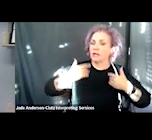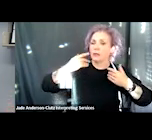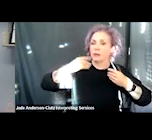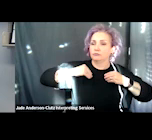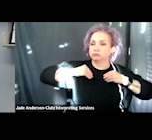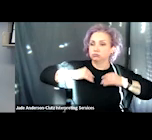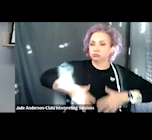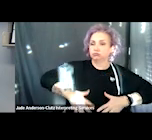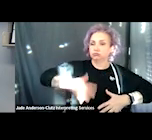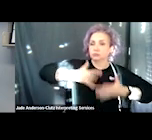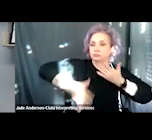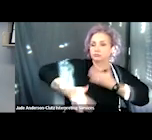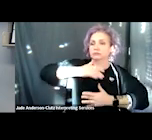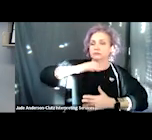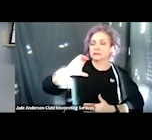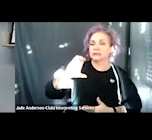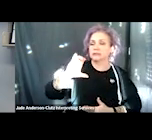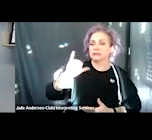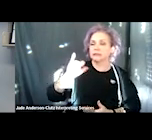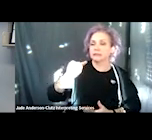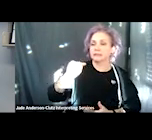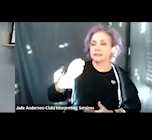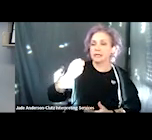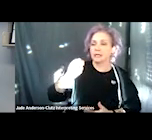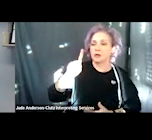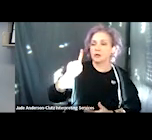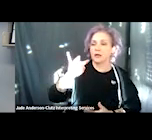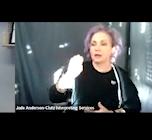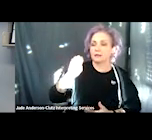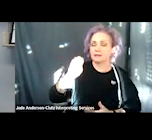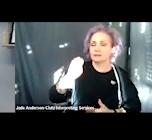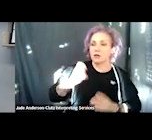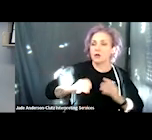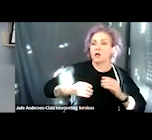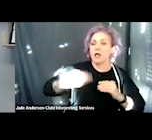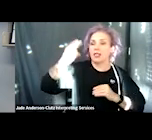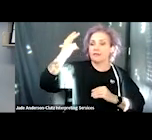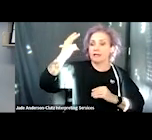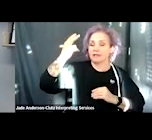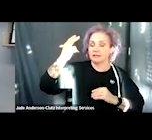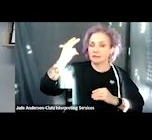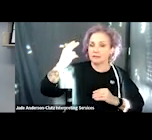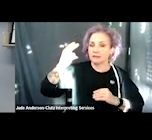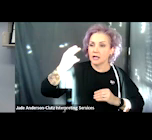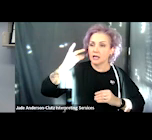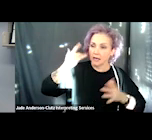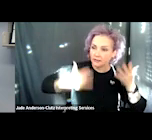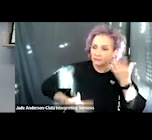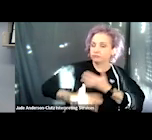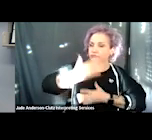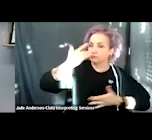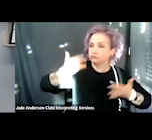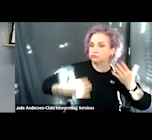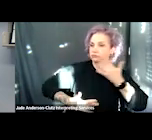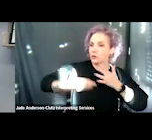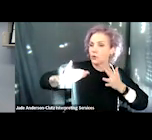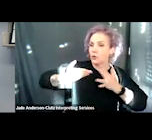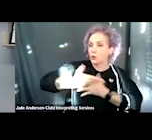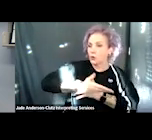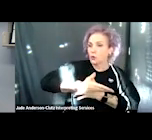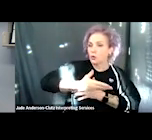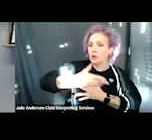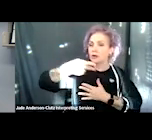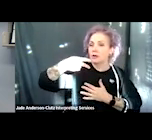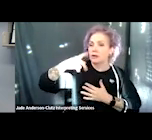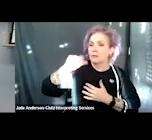and they can either get to the microglia, which are the immune cells of the brain, the neurons, which are here, or the astrocytes. And